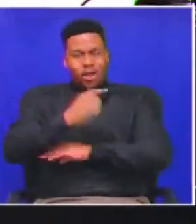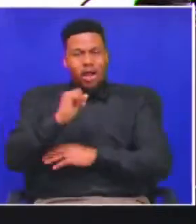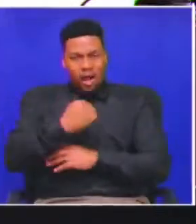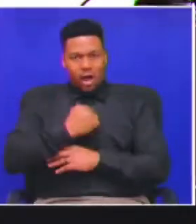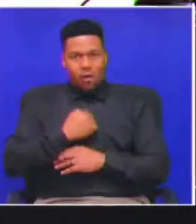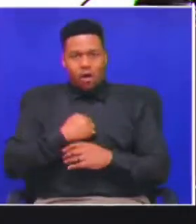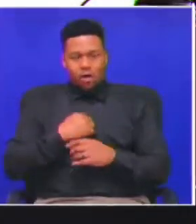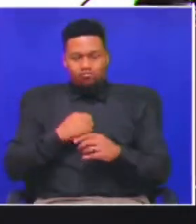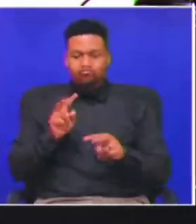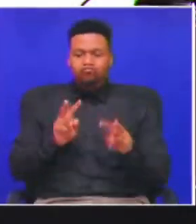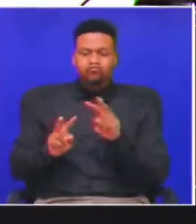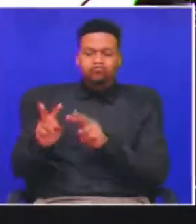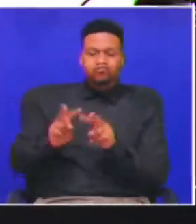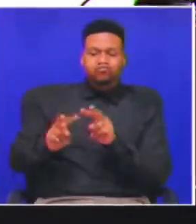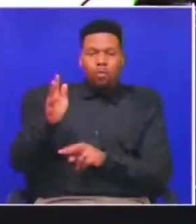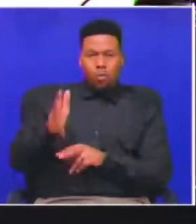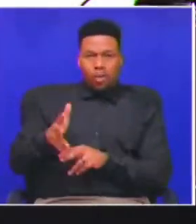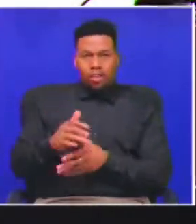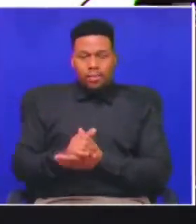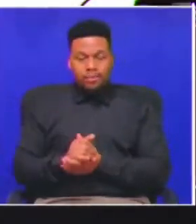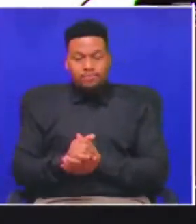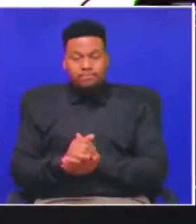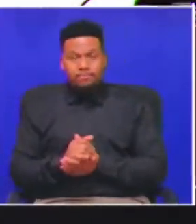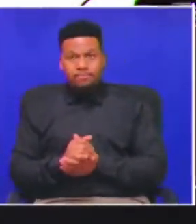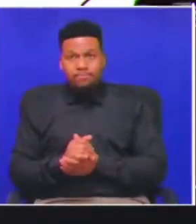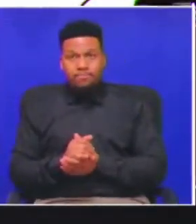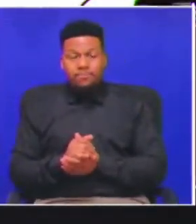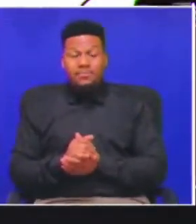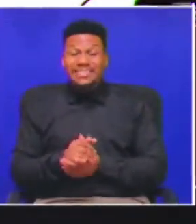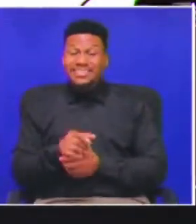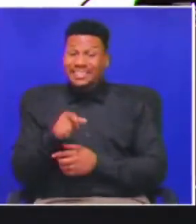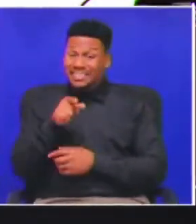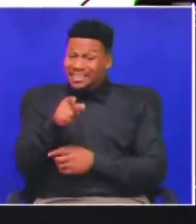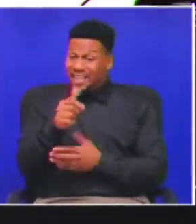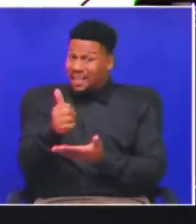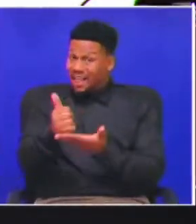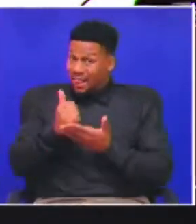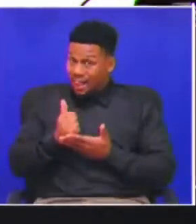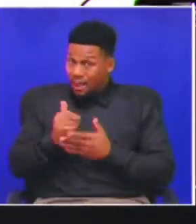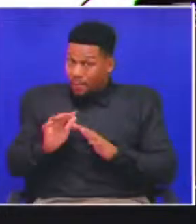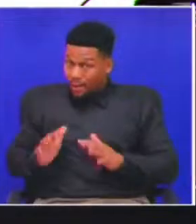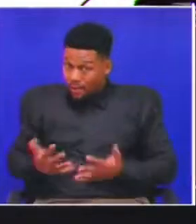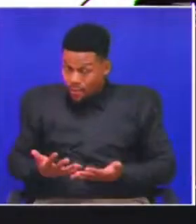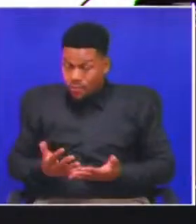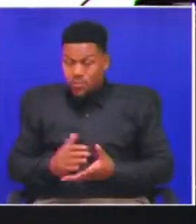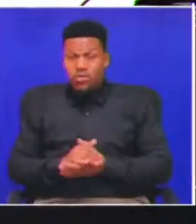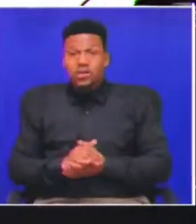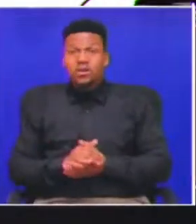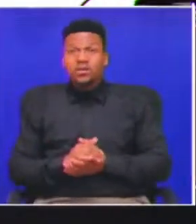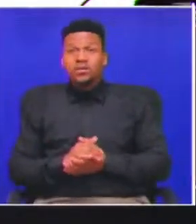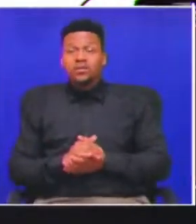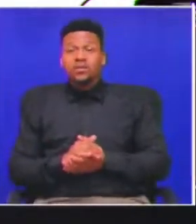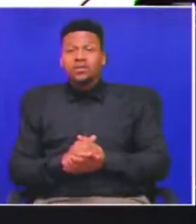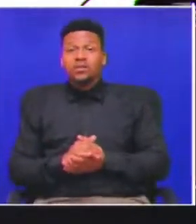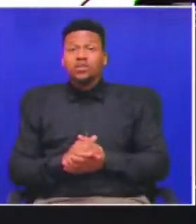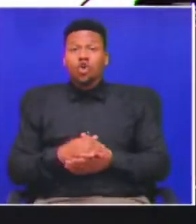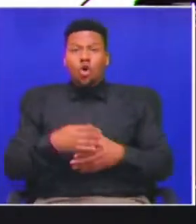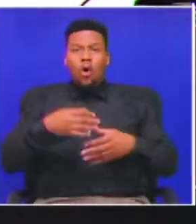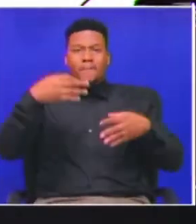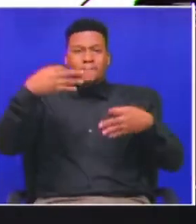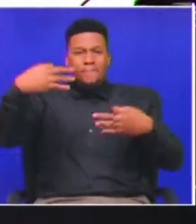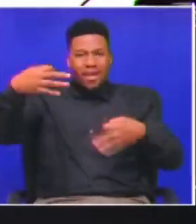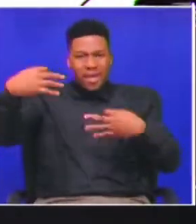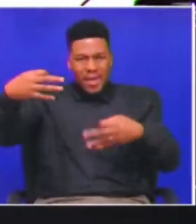including land borders. This will eliminate the space for the abuse of paper-based and